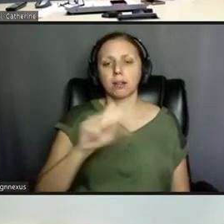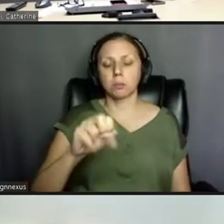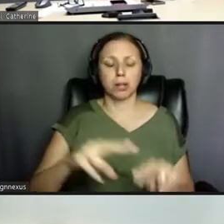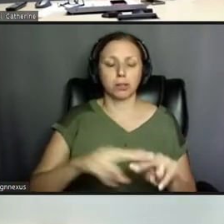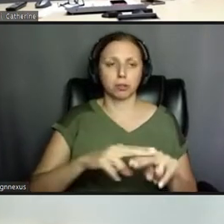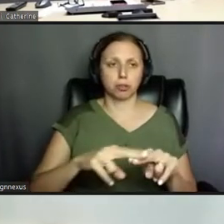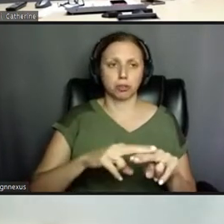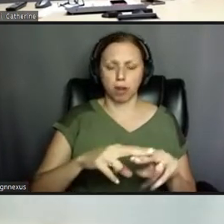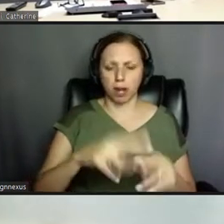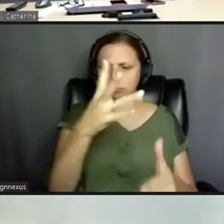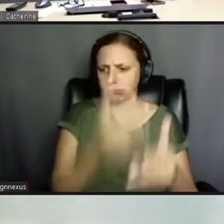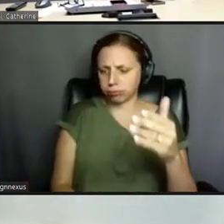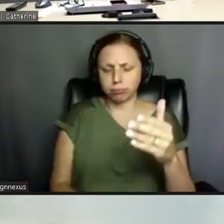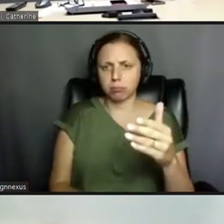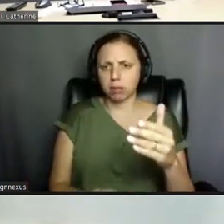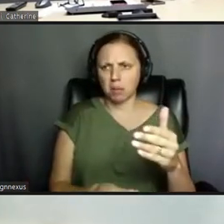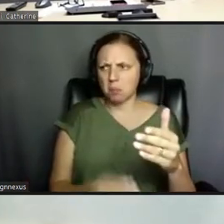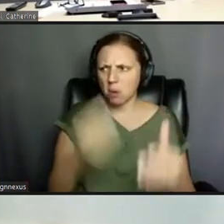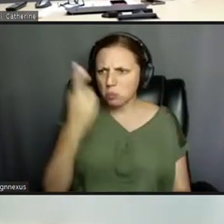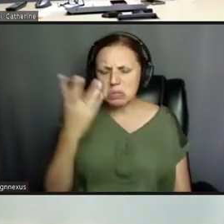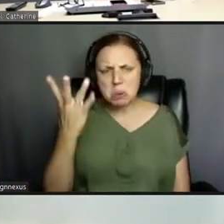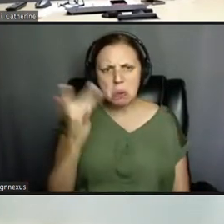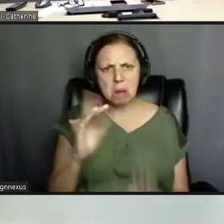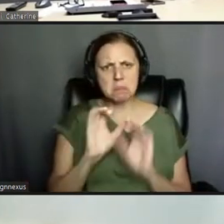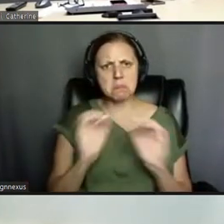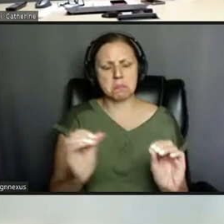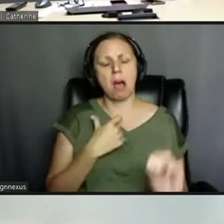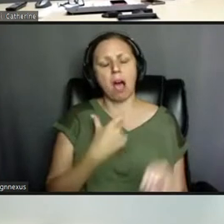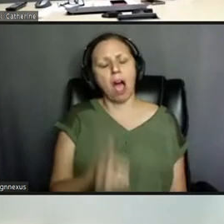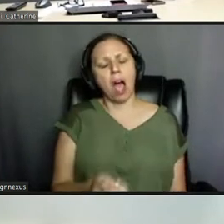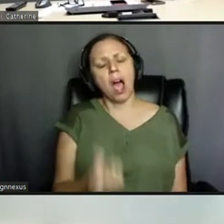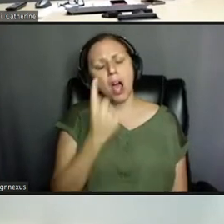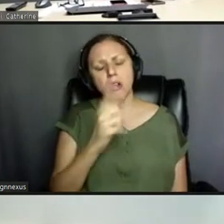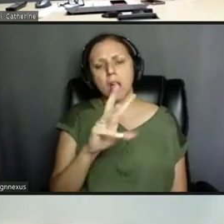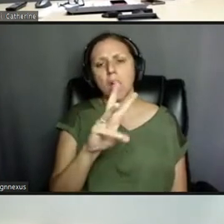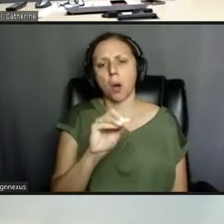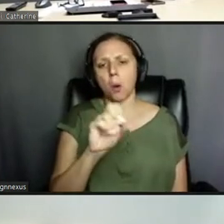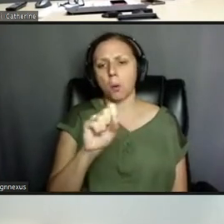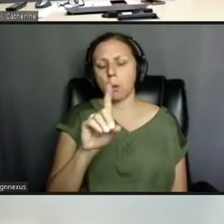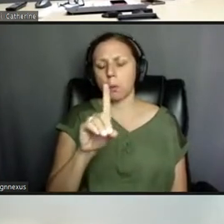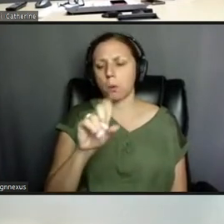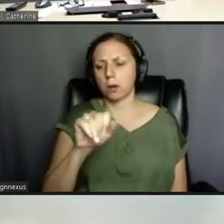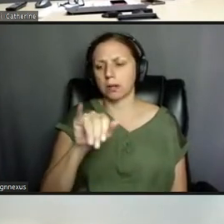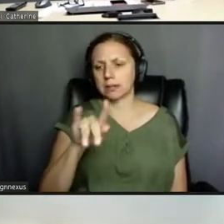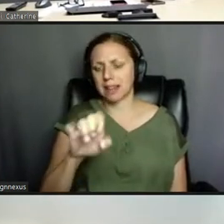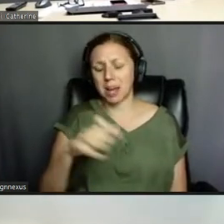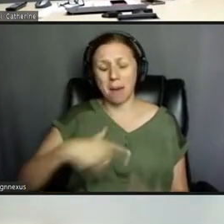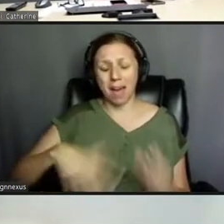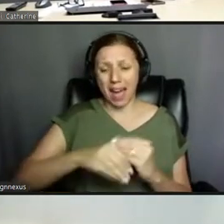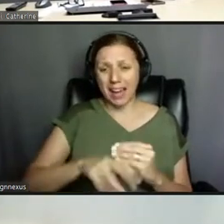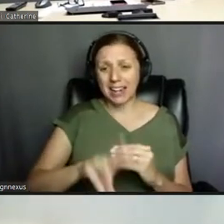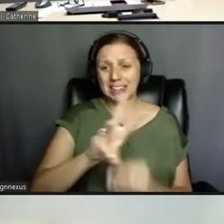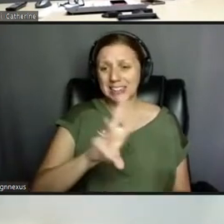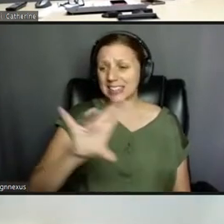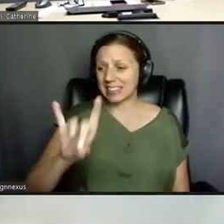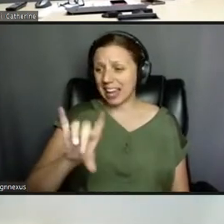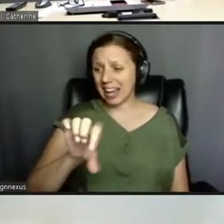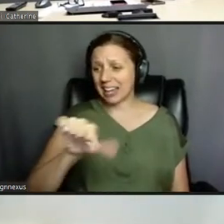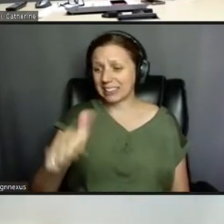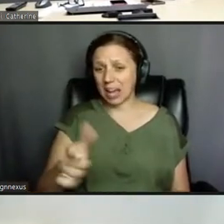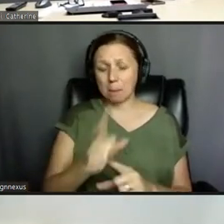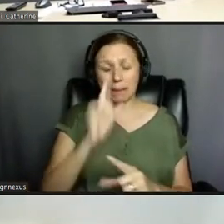no reason. I do understand the need for the Woodside stop, but adding 6 or 8 or 10 minutes each way to a commute